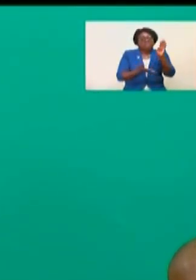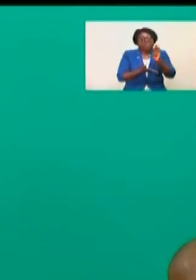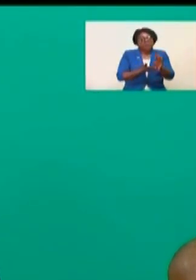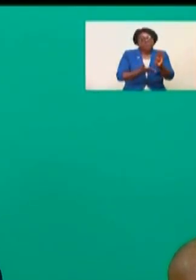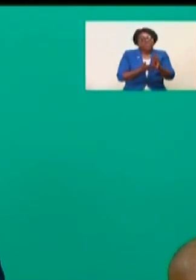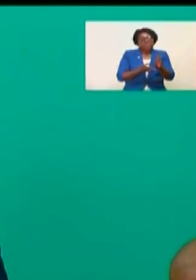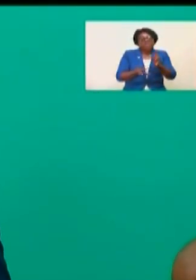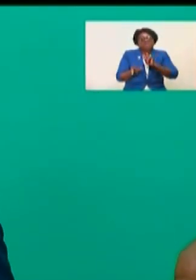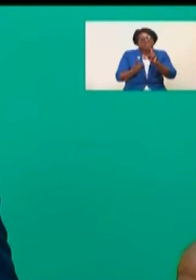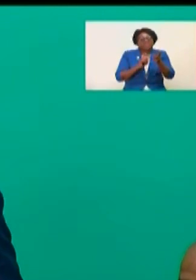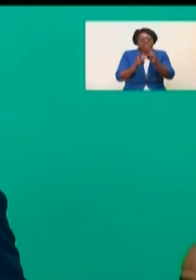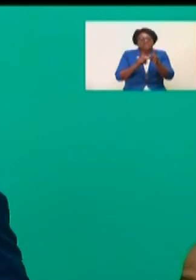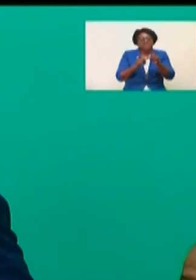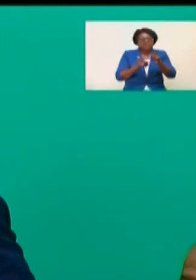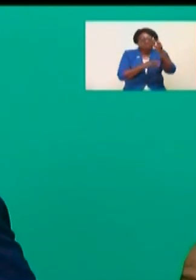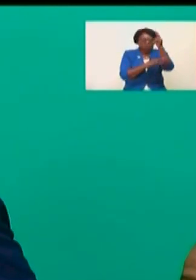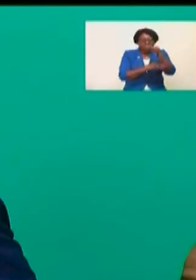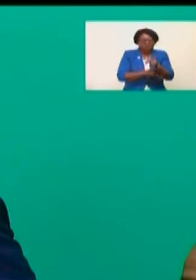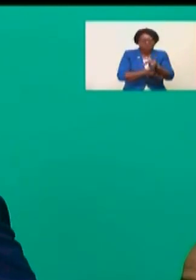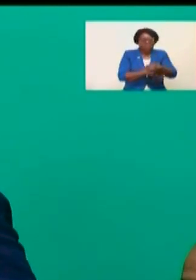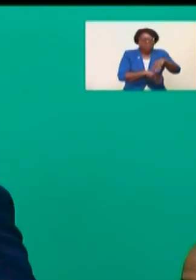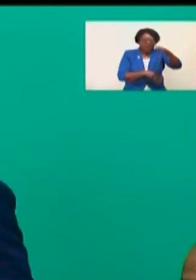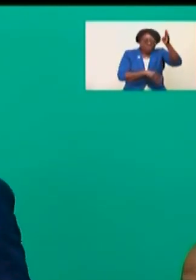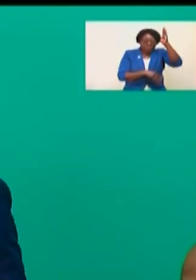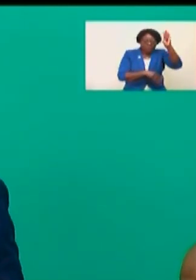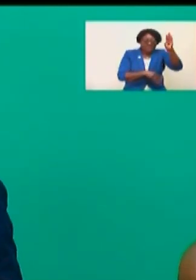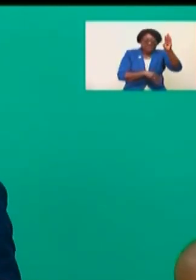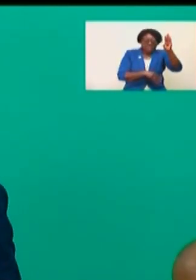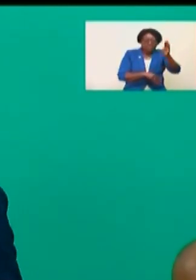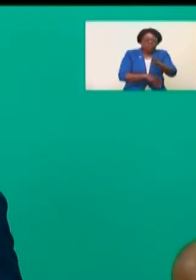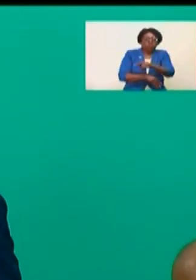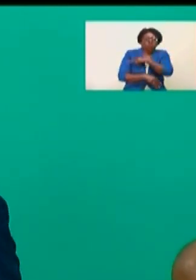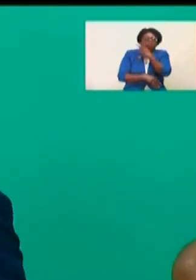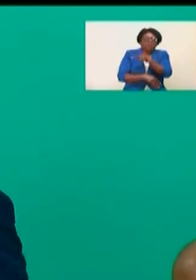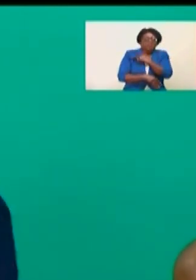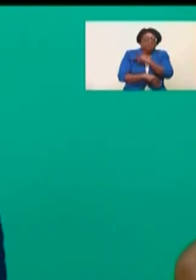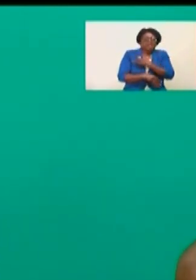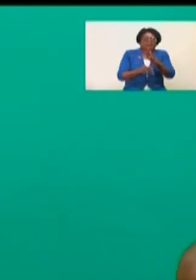the Honorable Bradley Roberts, Big Bad Brad.